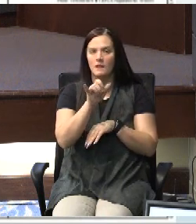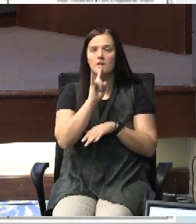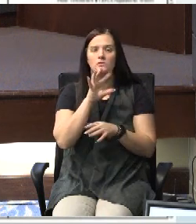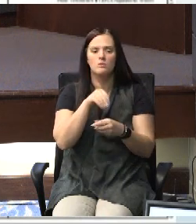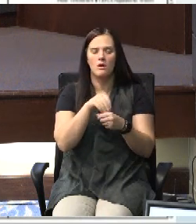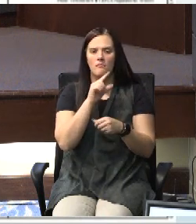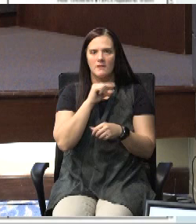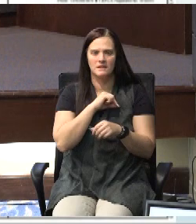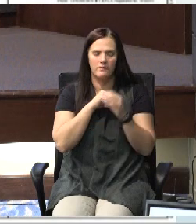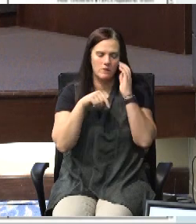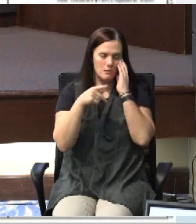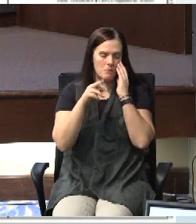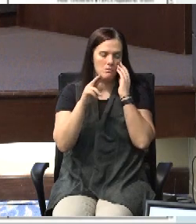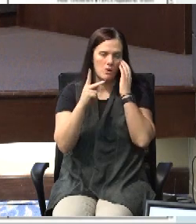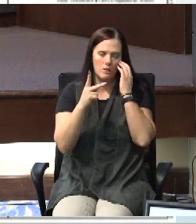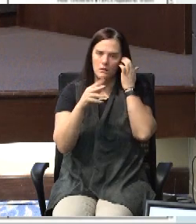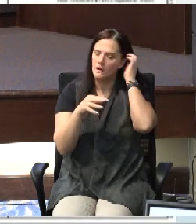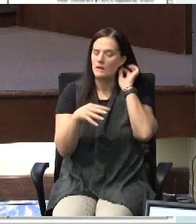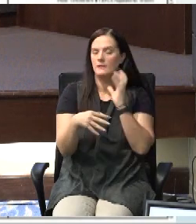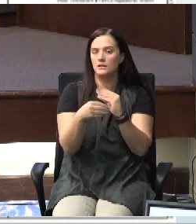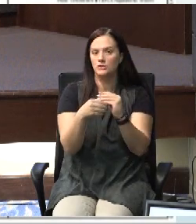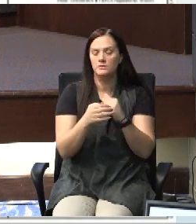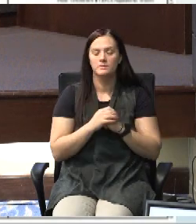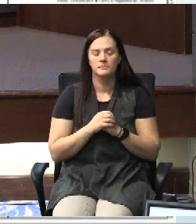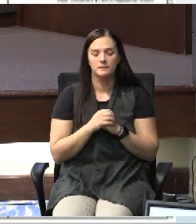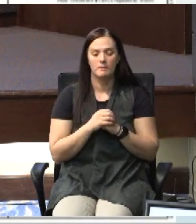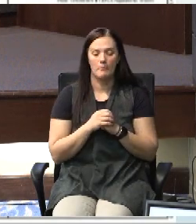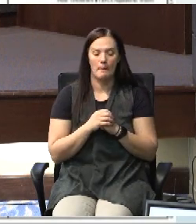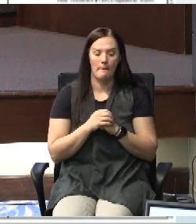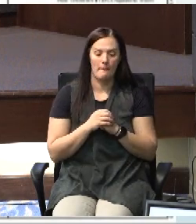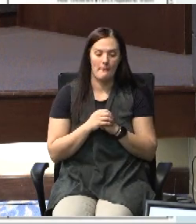part of the Thanksgiving Park addition.